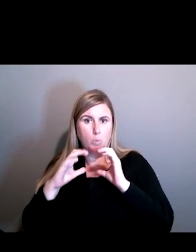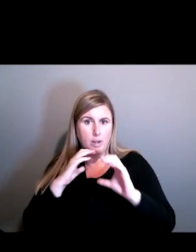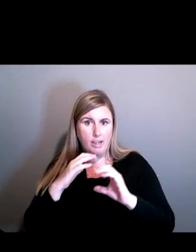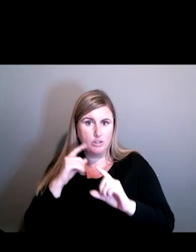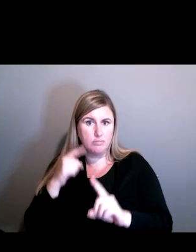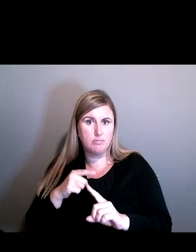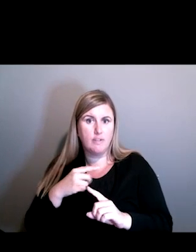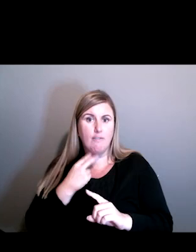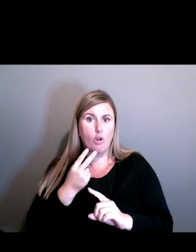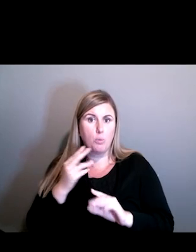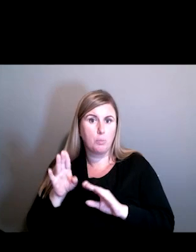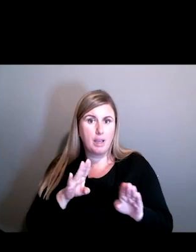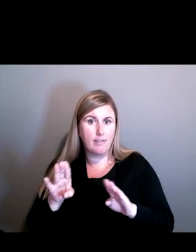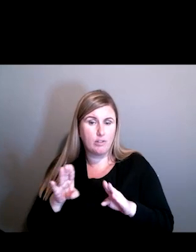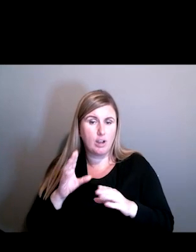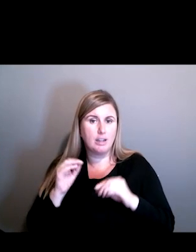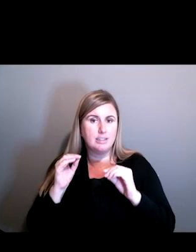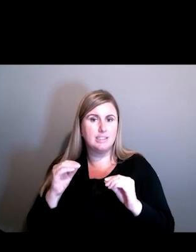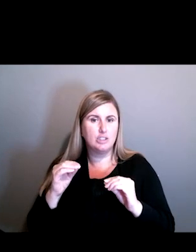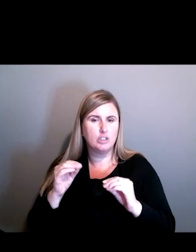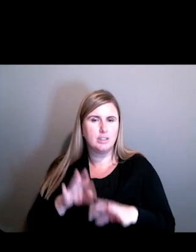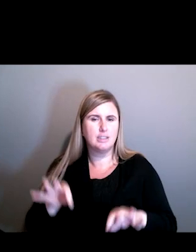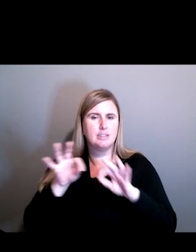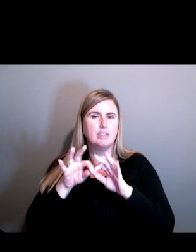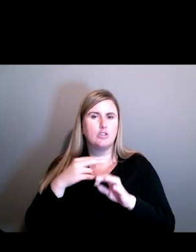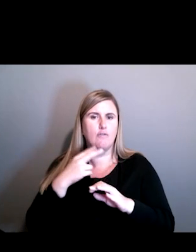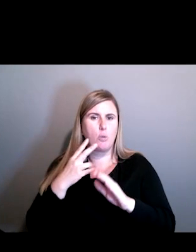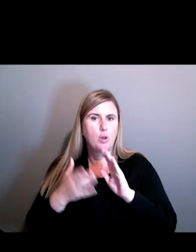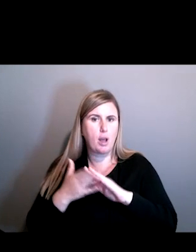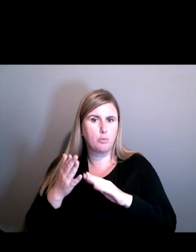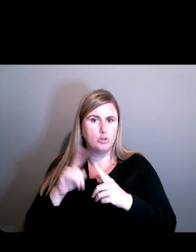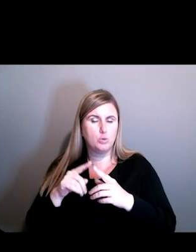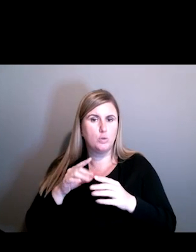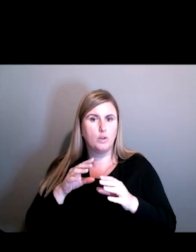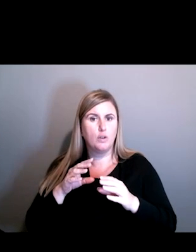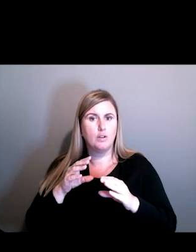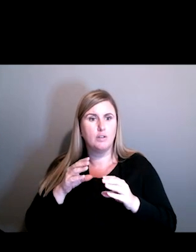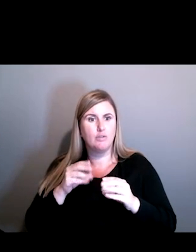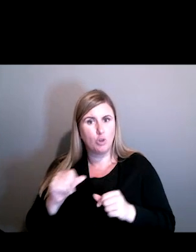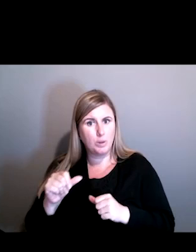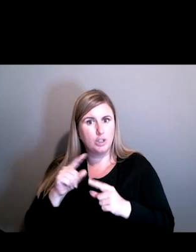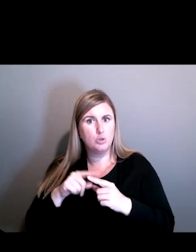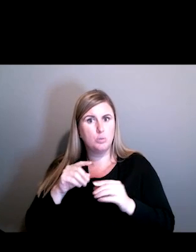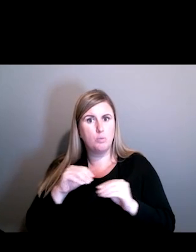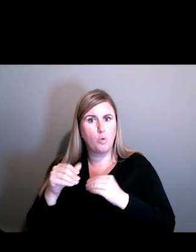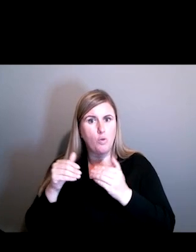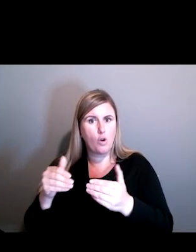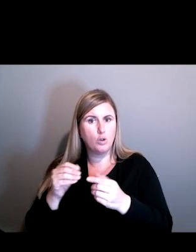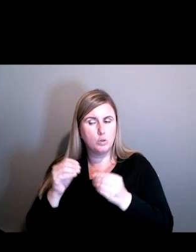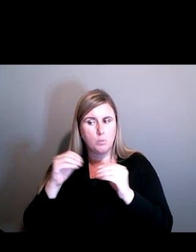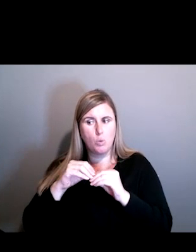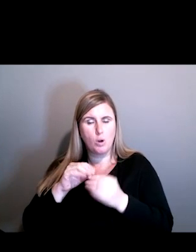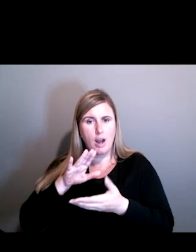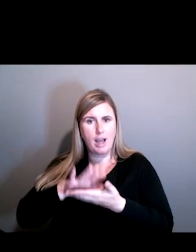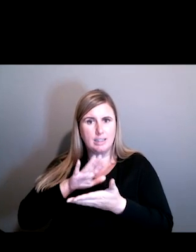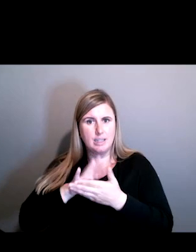to communication, to verbal behavior, and teaching those essential verbal operants to fluent measures before we move on